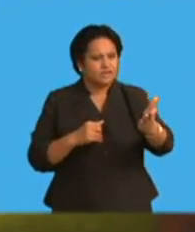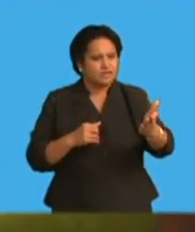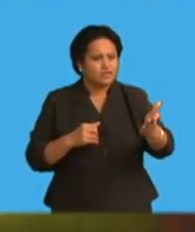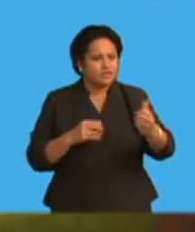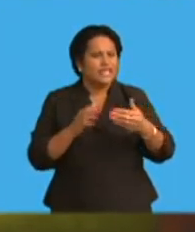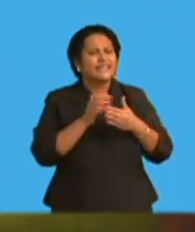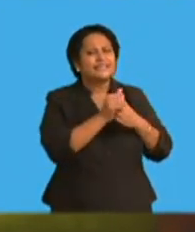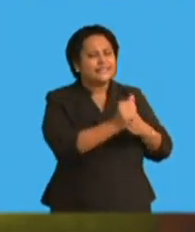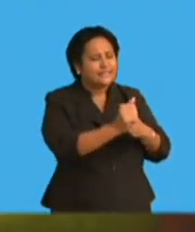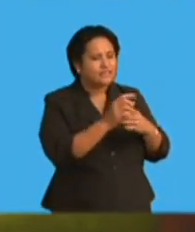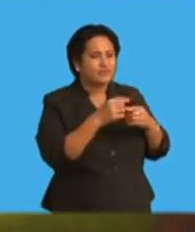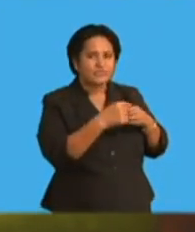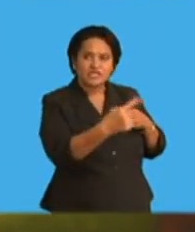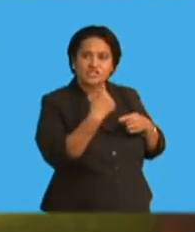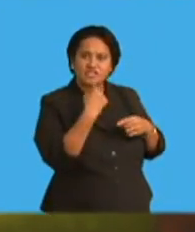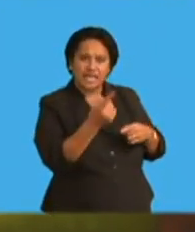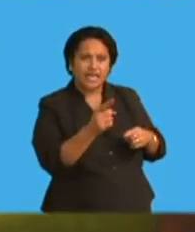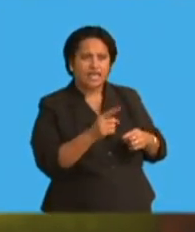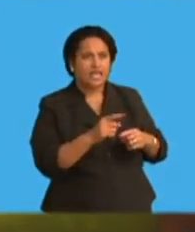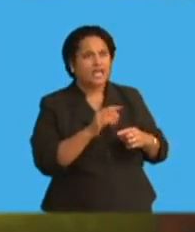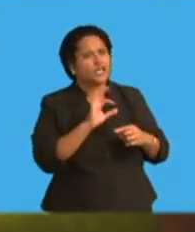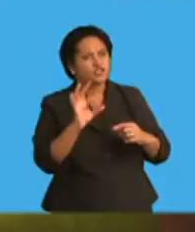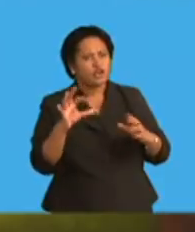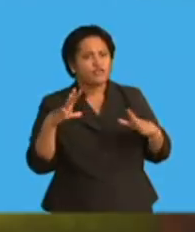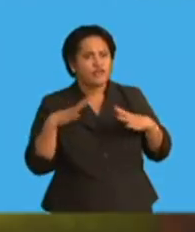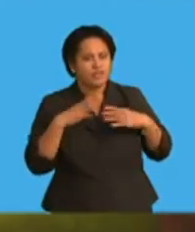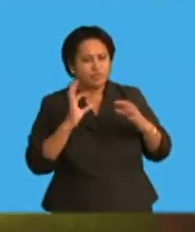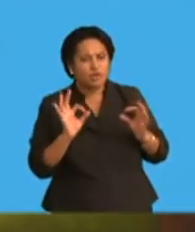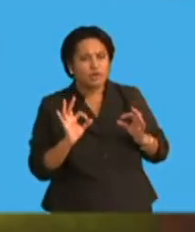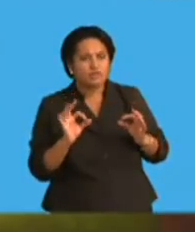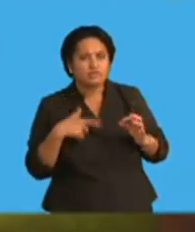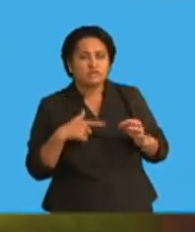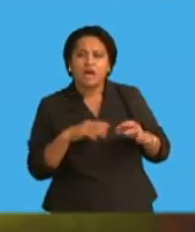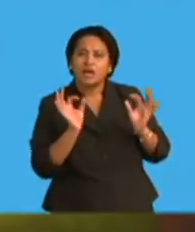Madam Speaker, come on. The reality is that these people are now going to